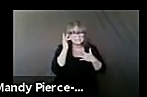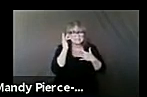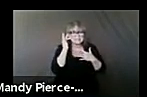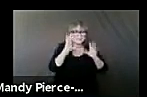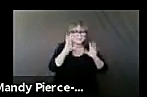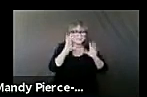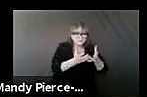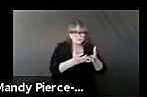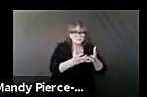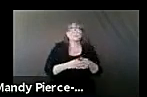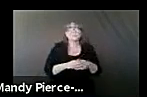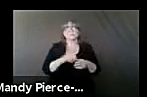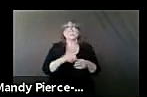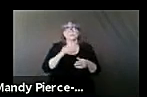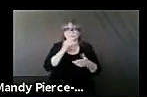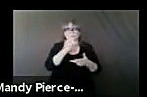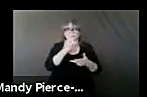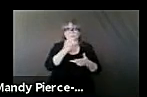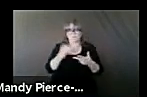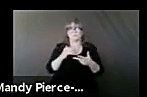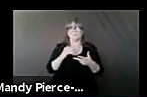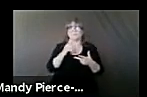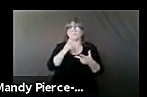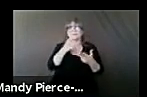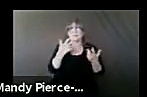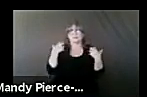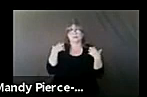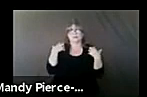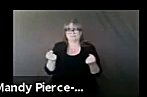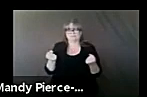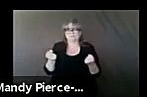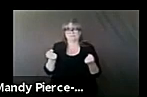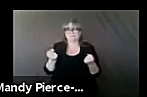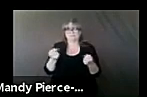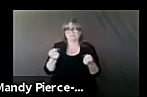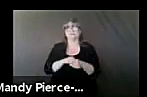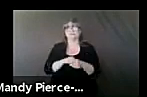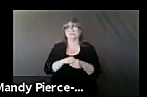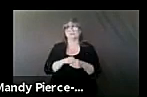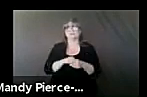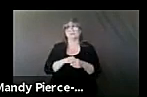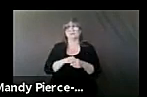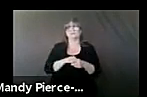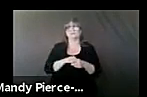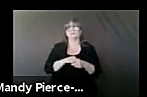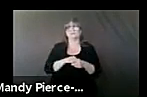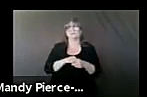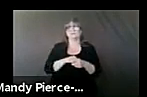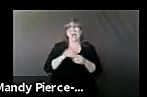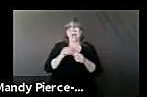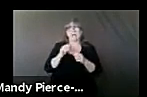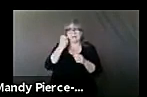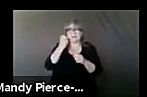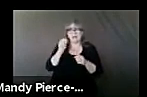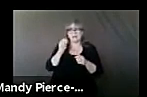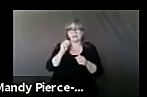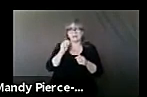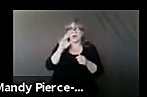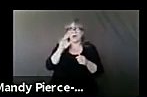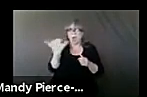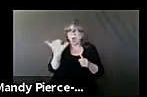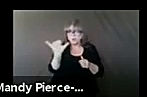survival over the upcoming weeks. They will score the acuteness of the illness, and then they will look also to any